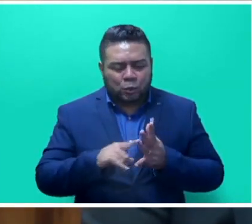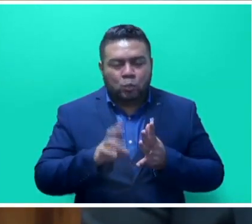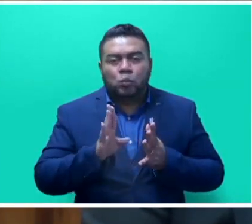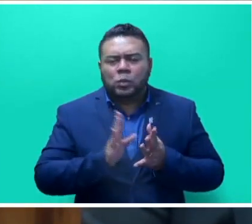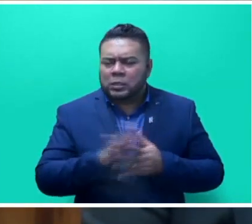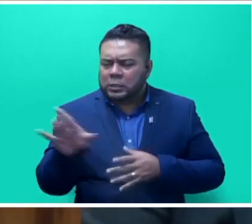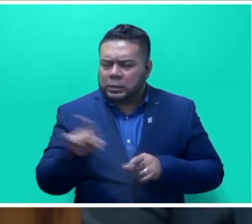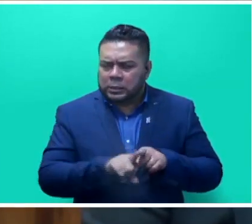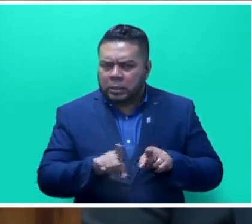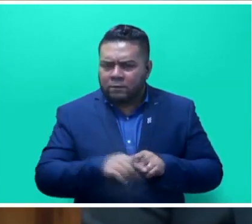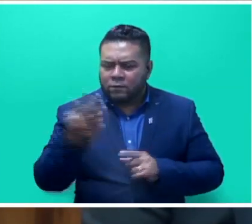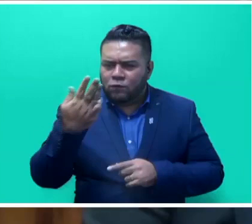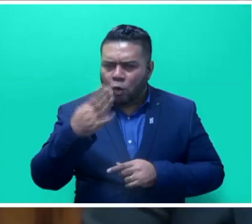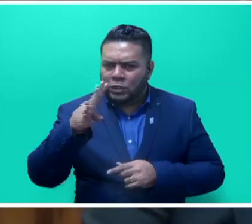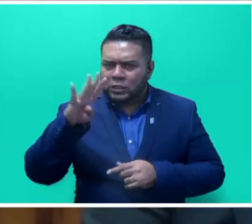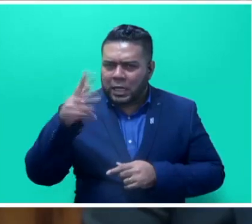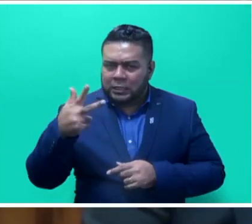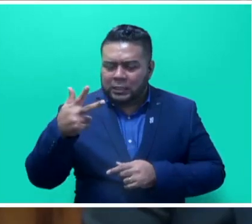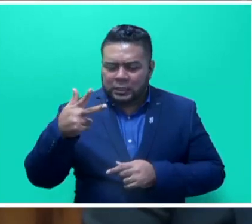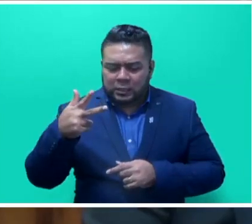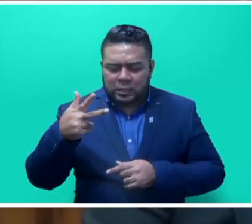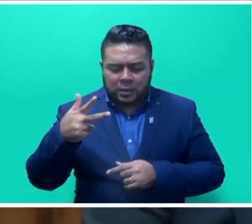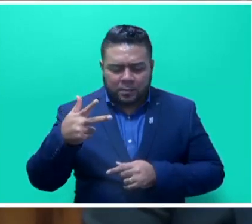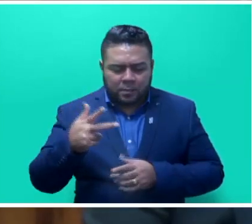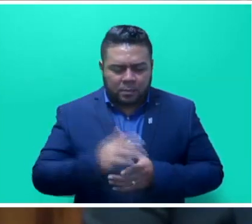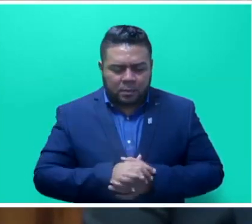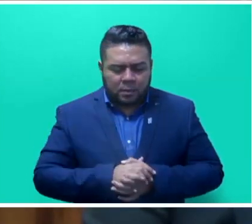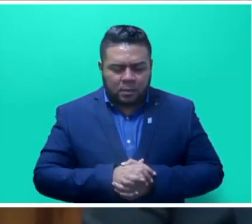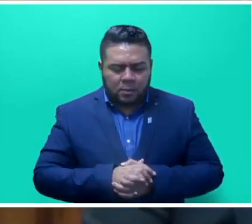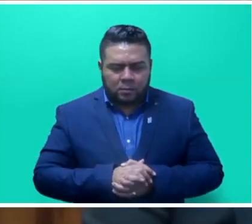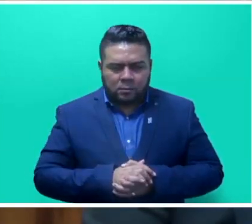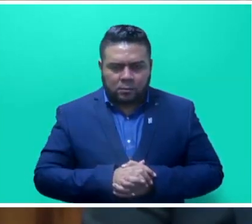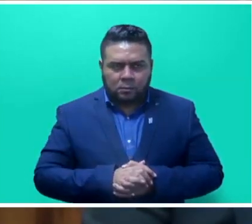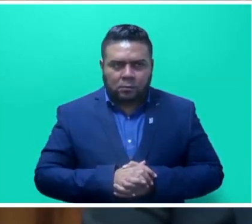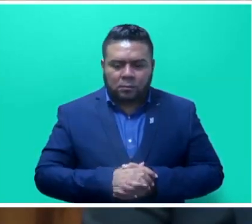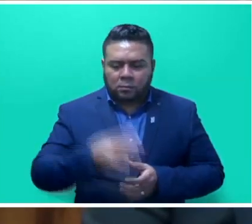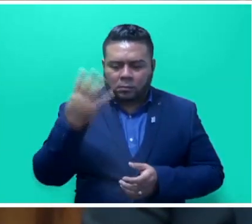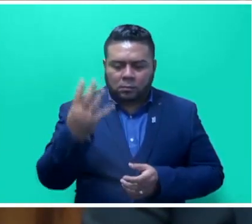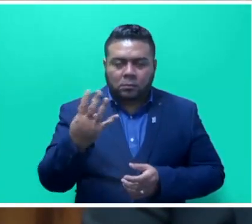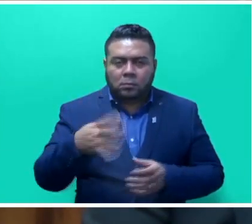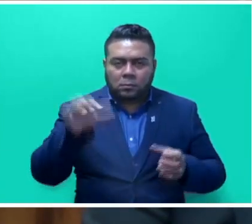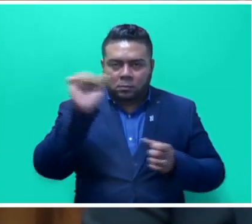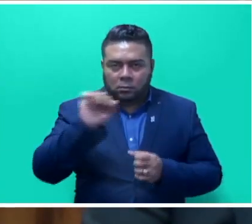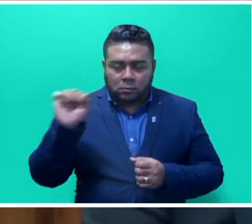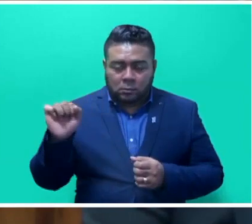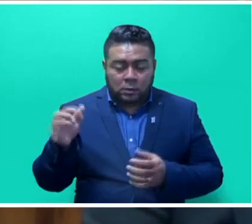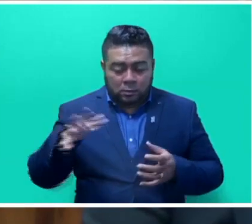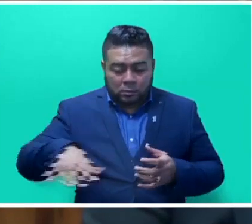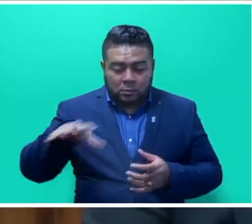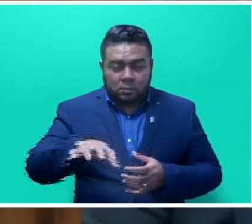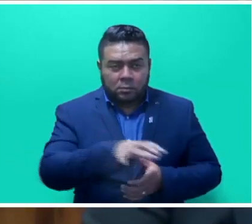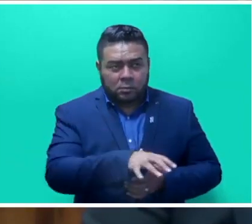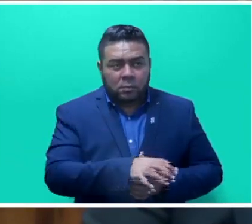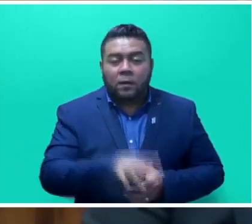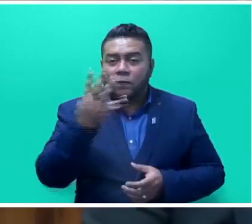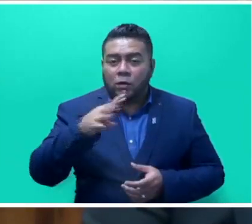48 development leases. Out of these, 4 settlements are on state land and 44